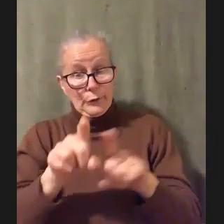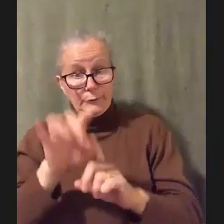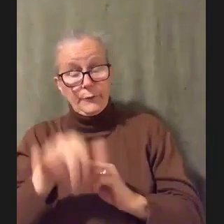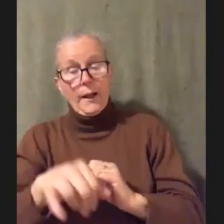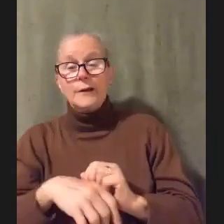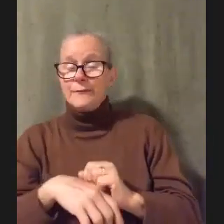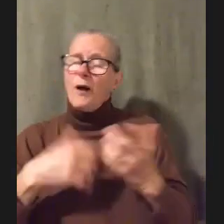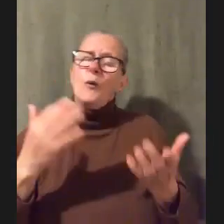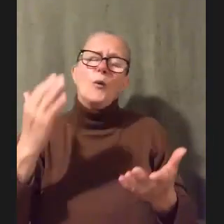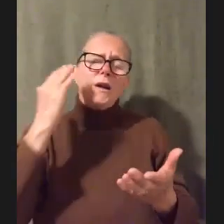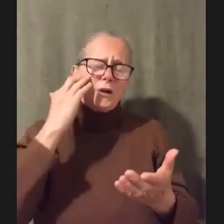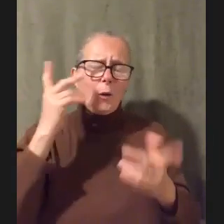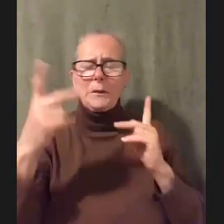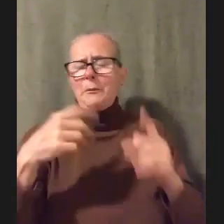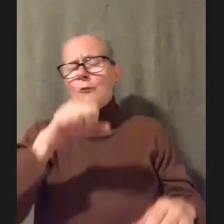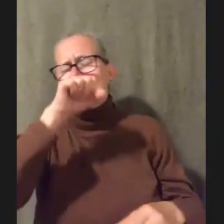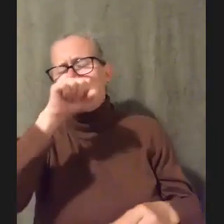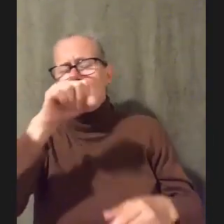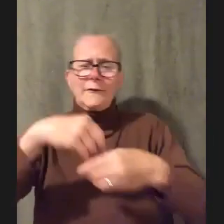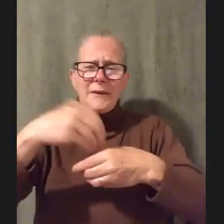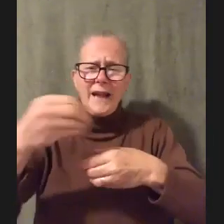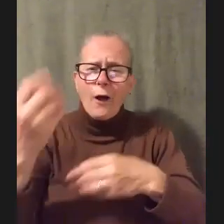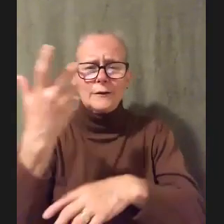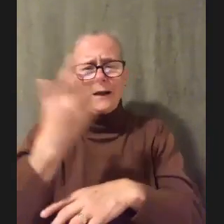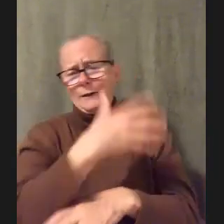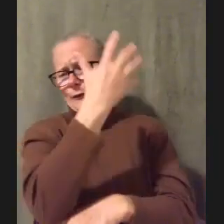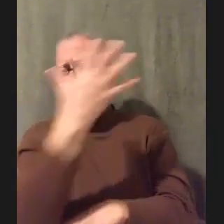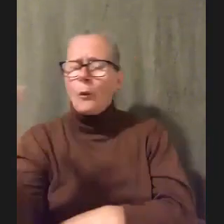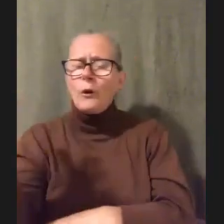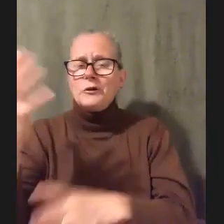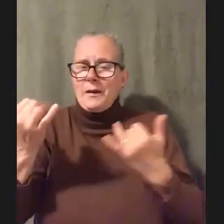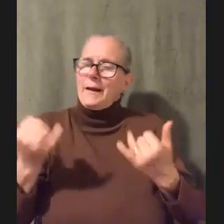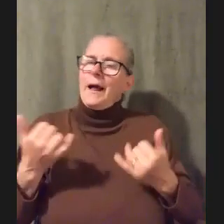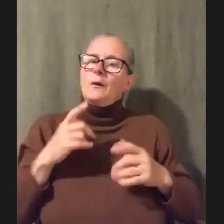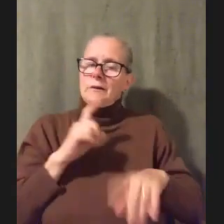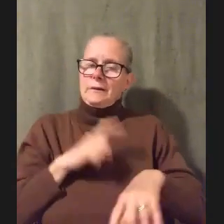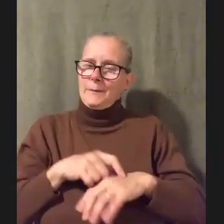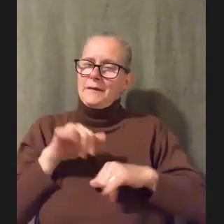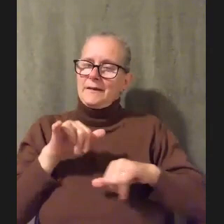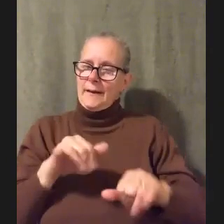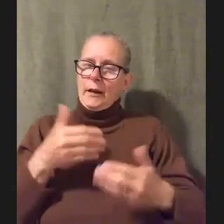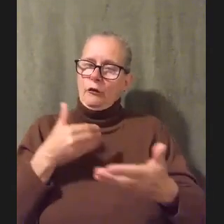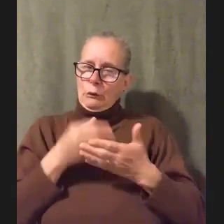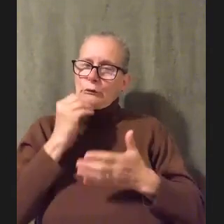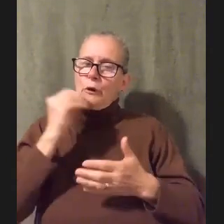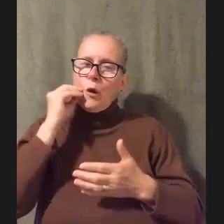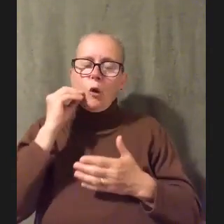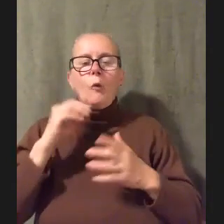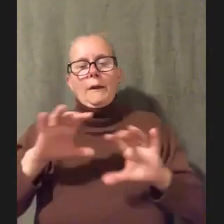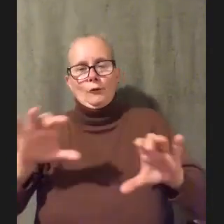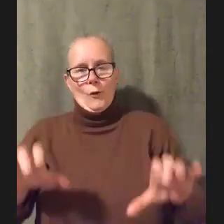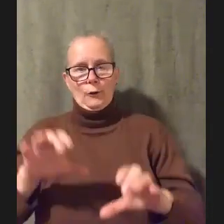spend time outdoors, it's healthy, but now is the time to be staying close to home, recreating responsibly.